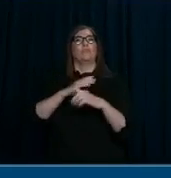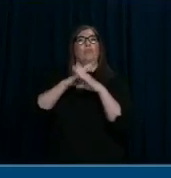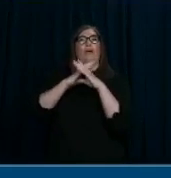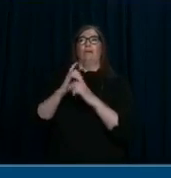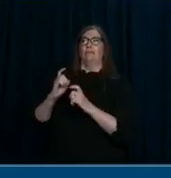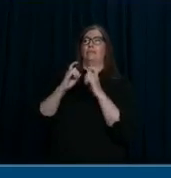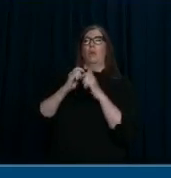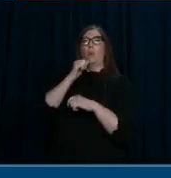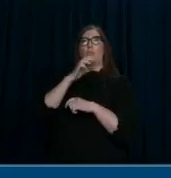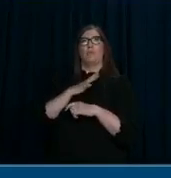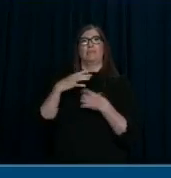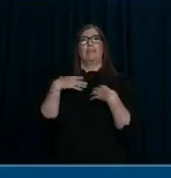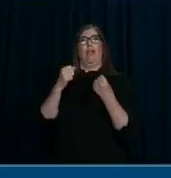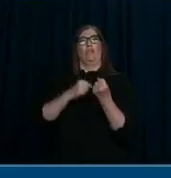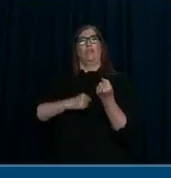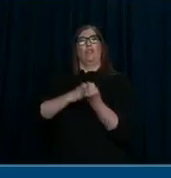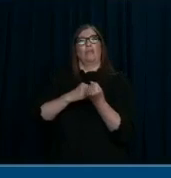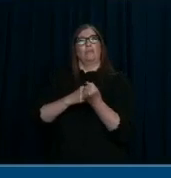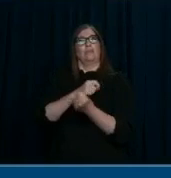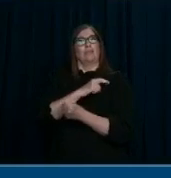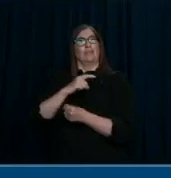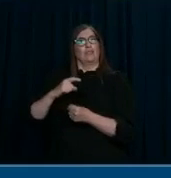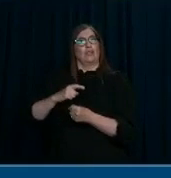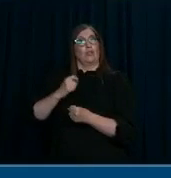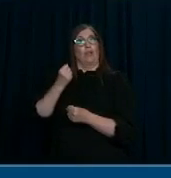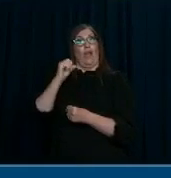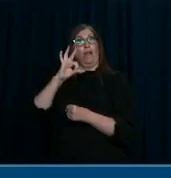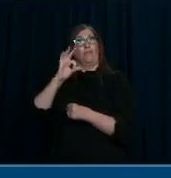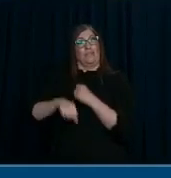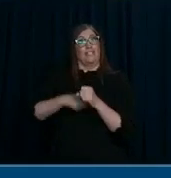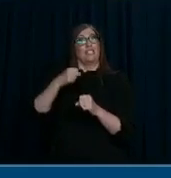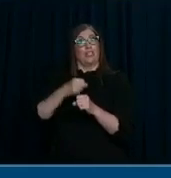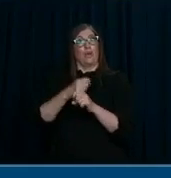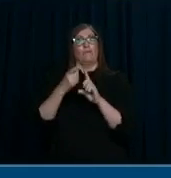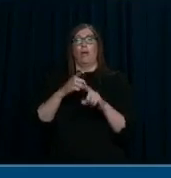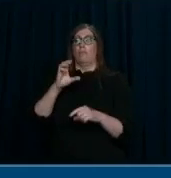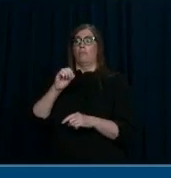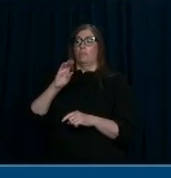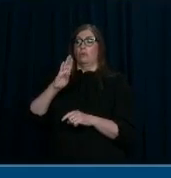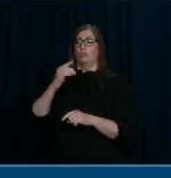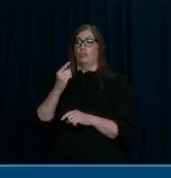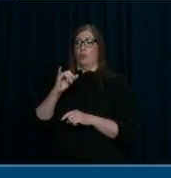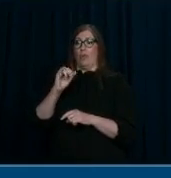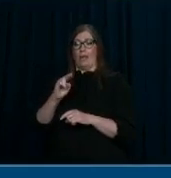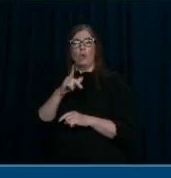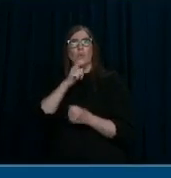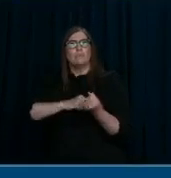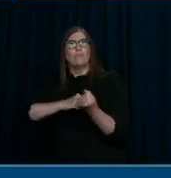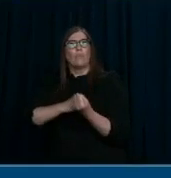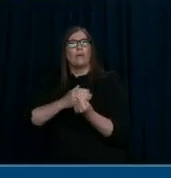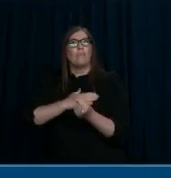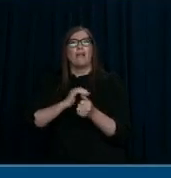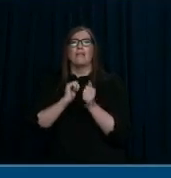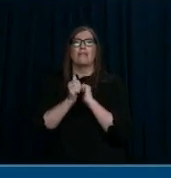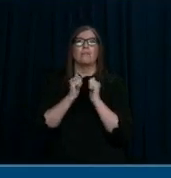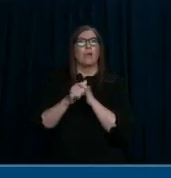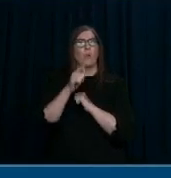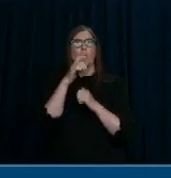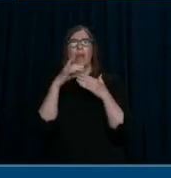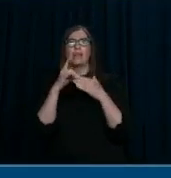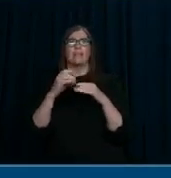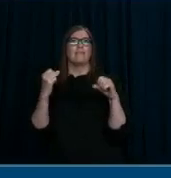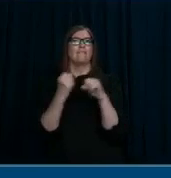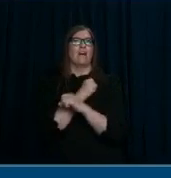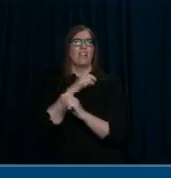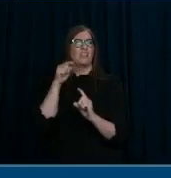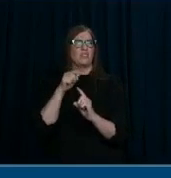Women's Health Champion Legislator of the Year award from the OBGYNs who have endorsed my campaign, who are leading the fight in this effort. So